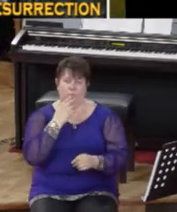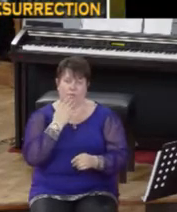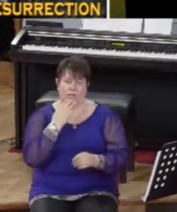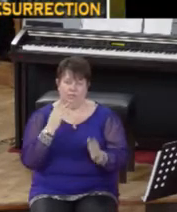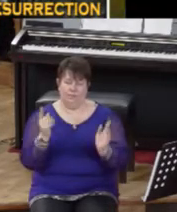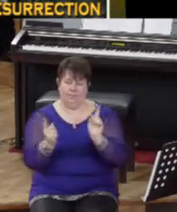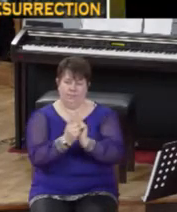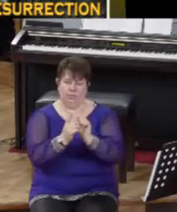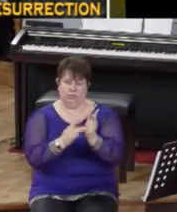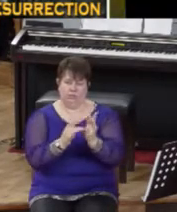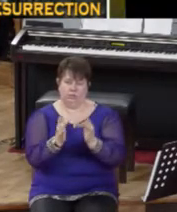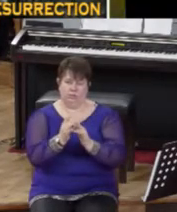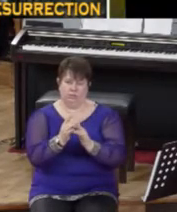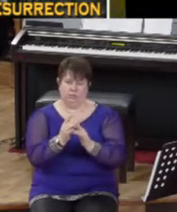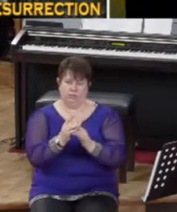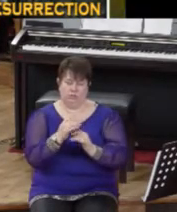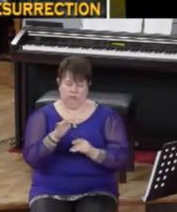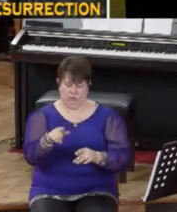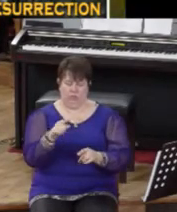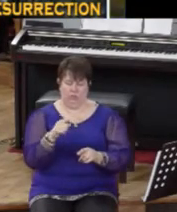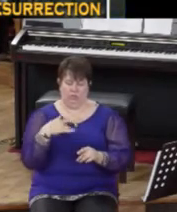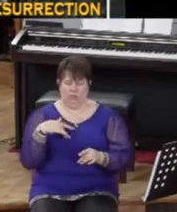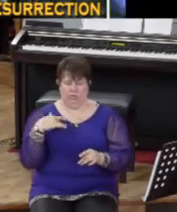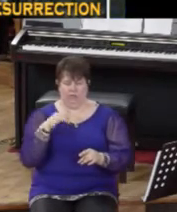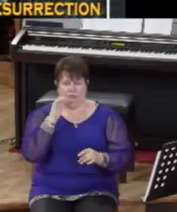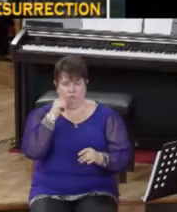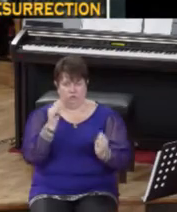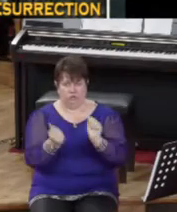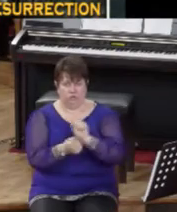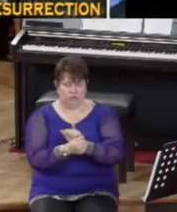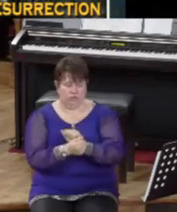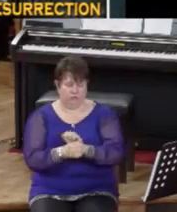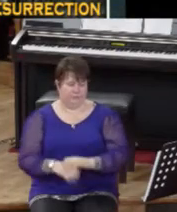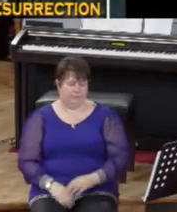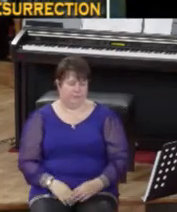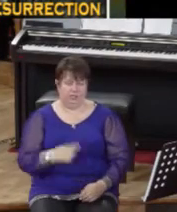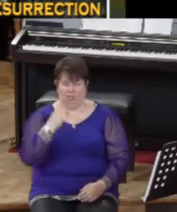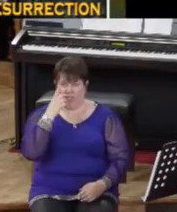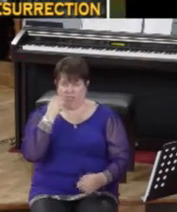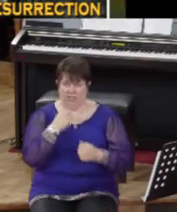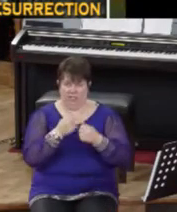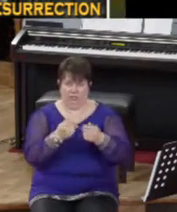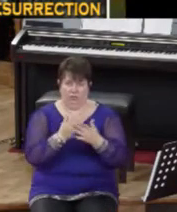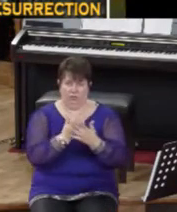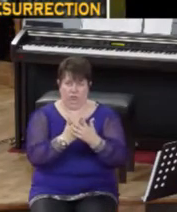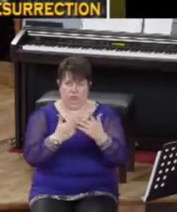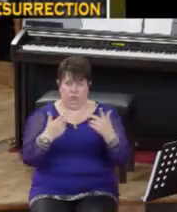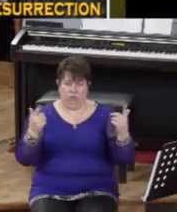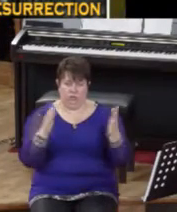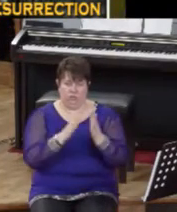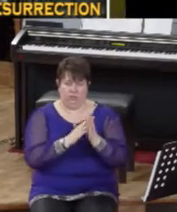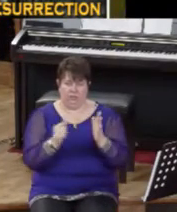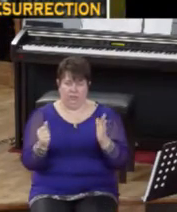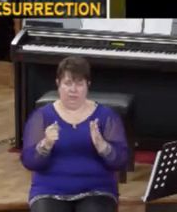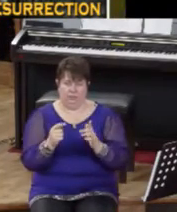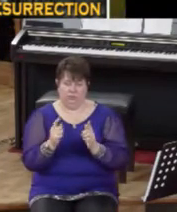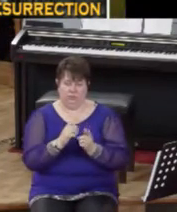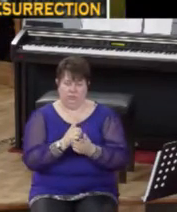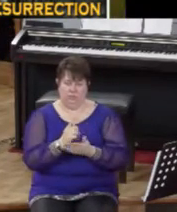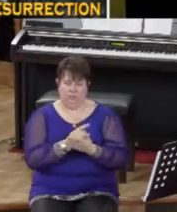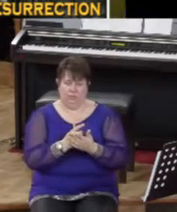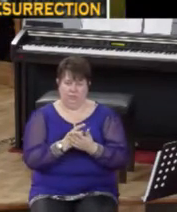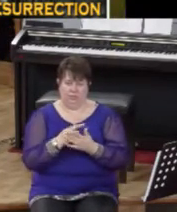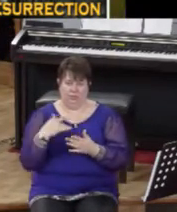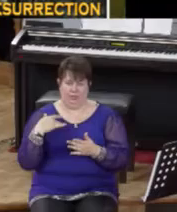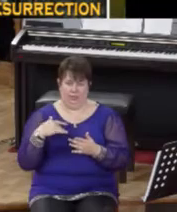you. And I could give you a whole host of examples of lives that have been changed